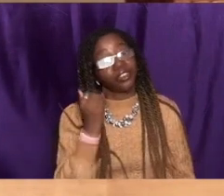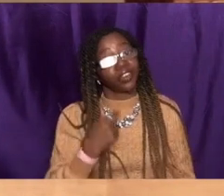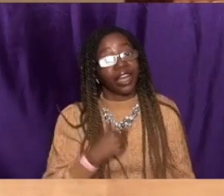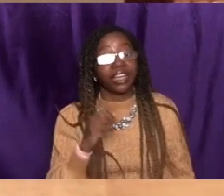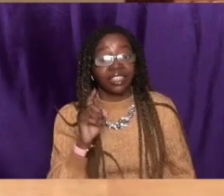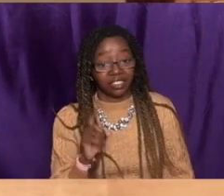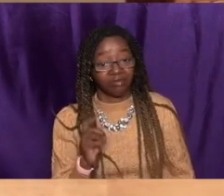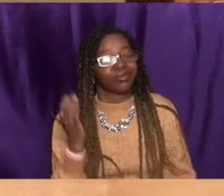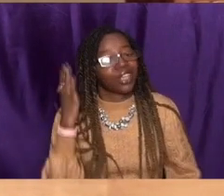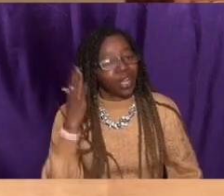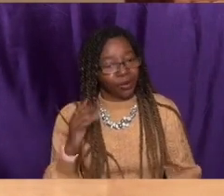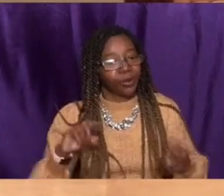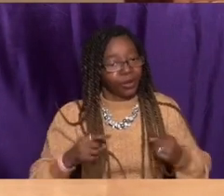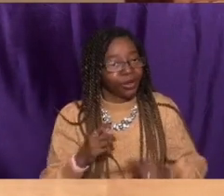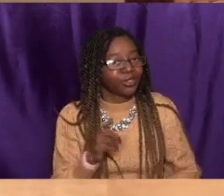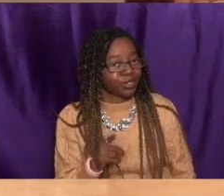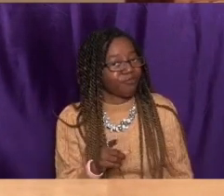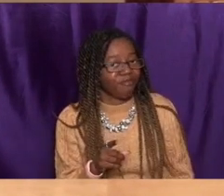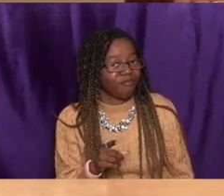I will come for you